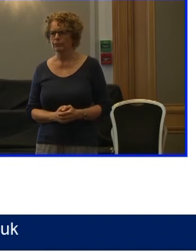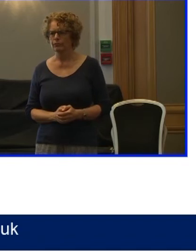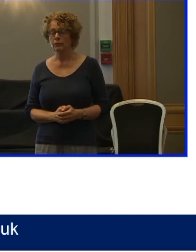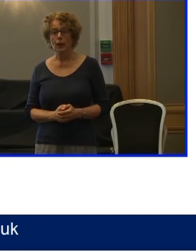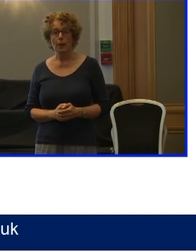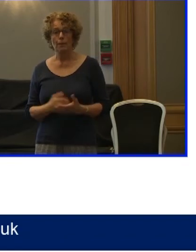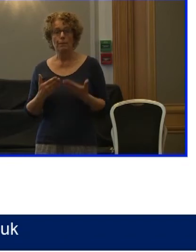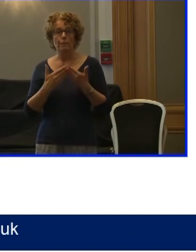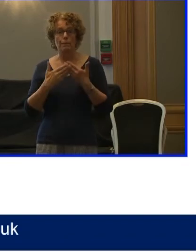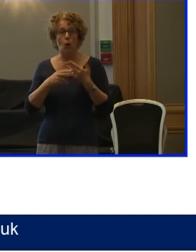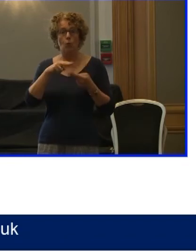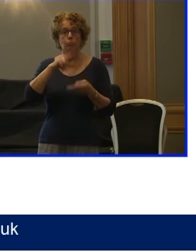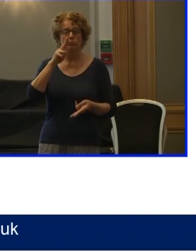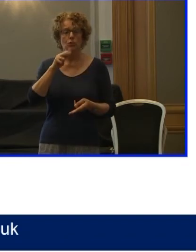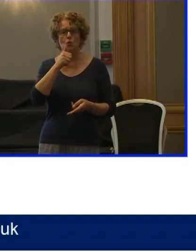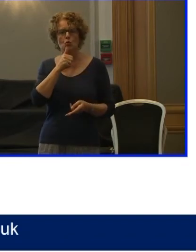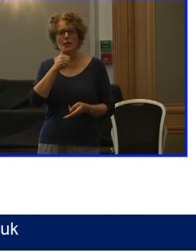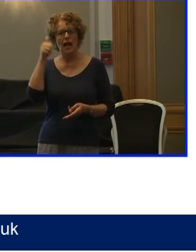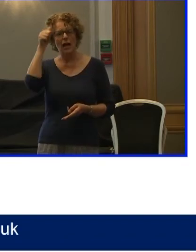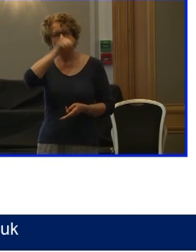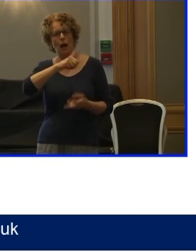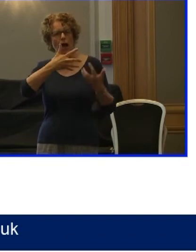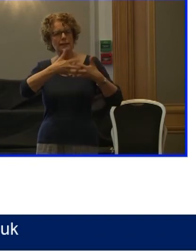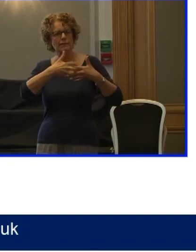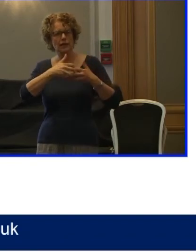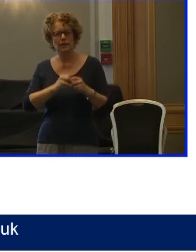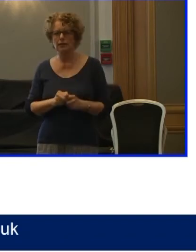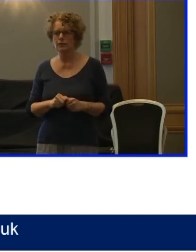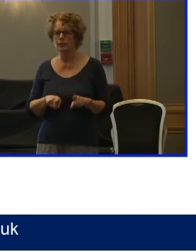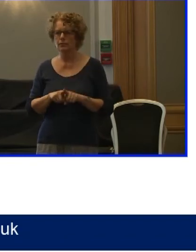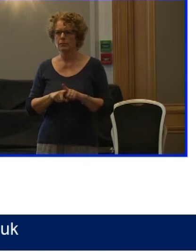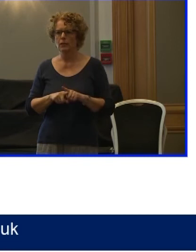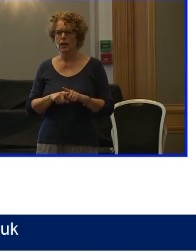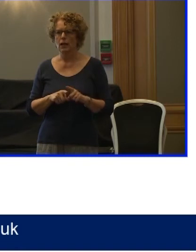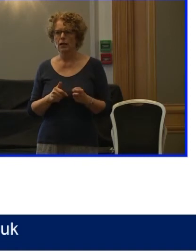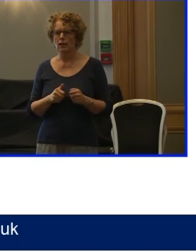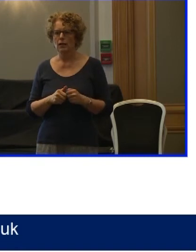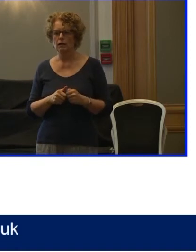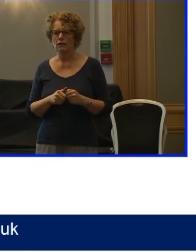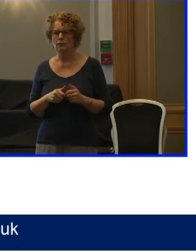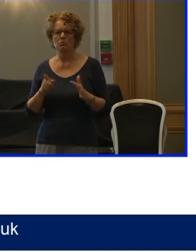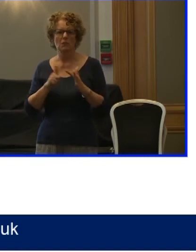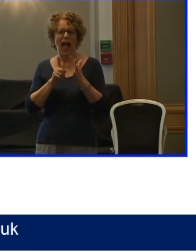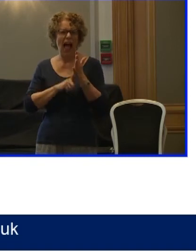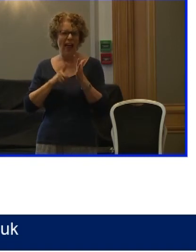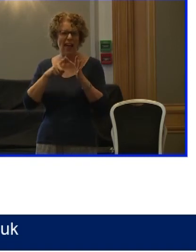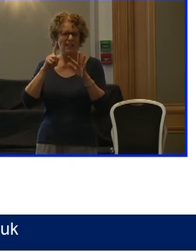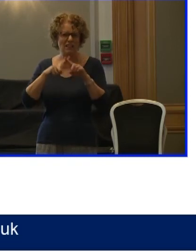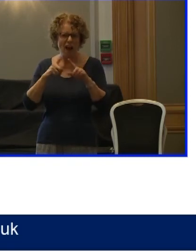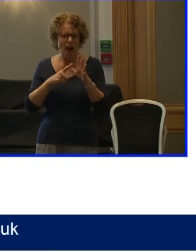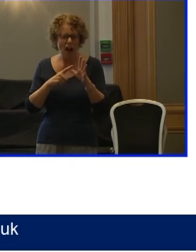significant increase in the use of smart devices as aids, notably smart home devices like Alexa and Siri